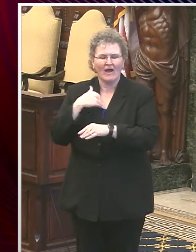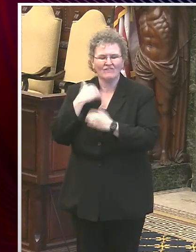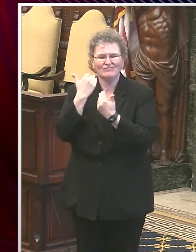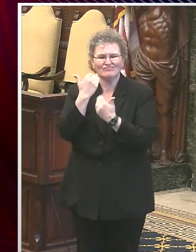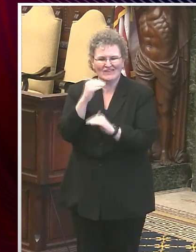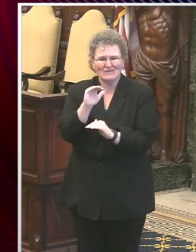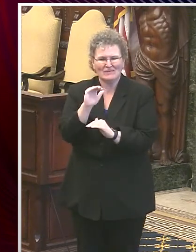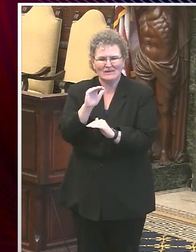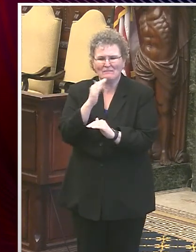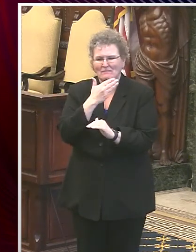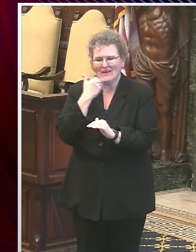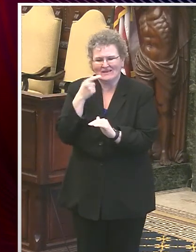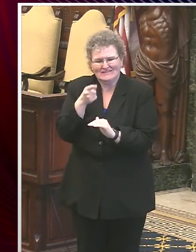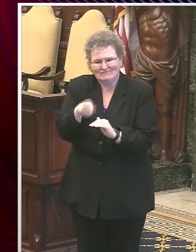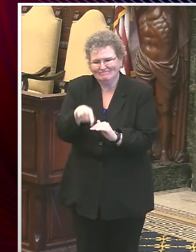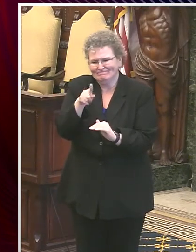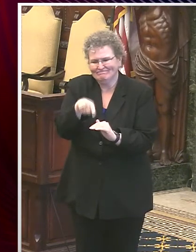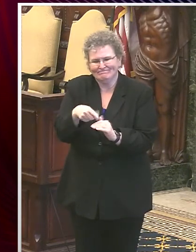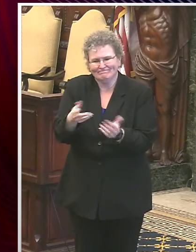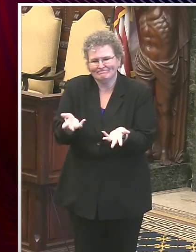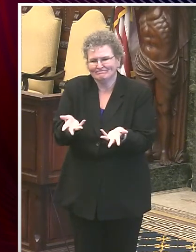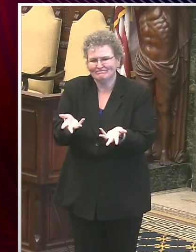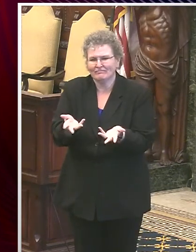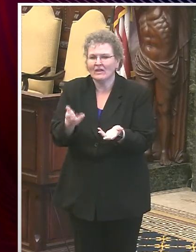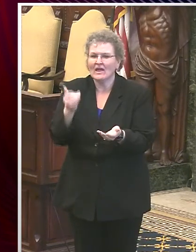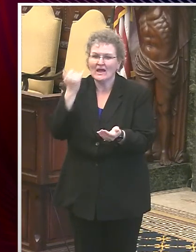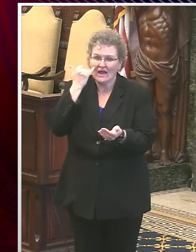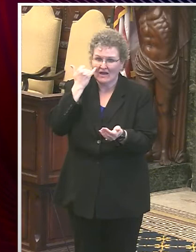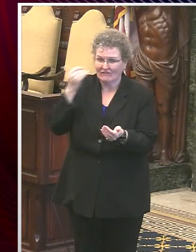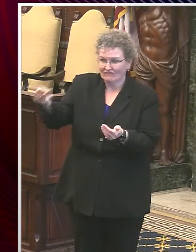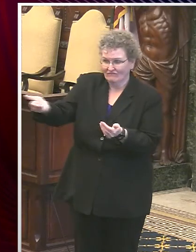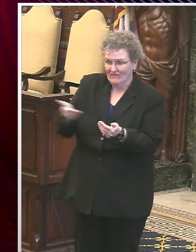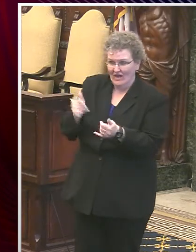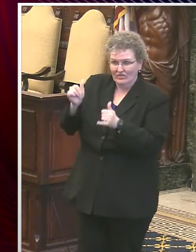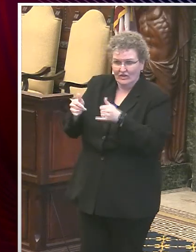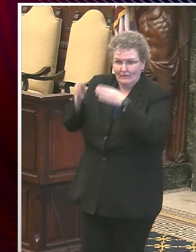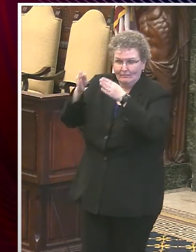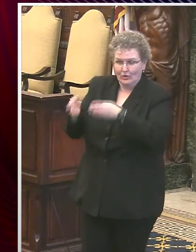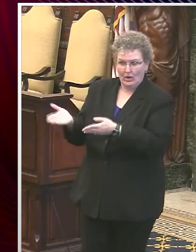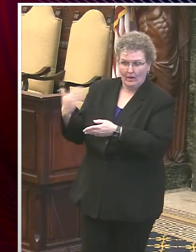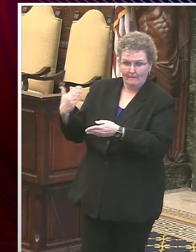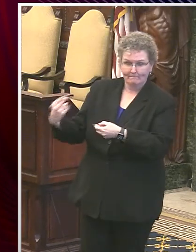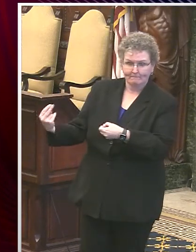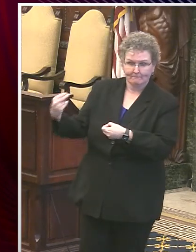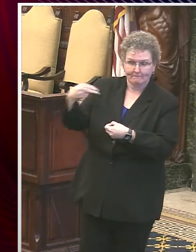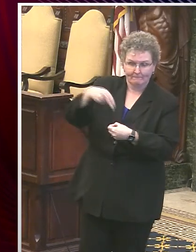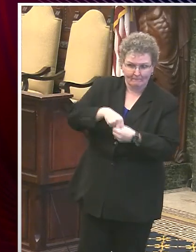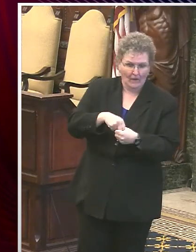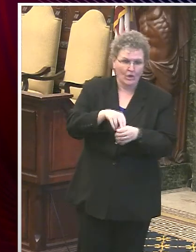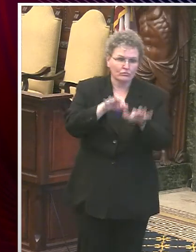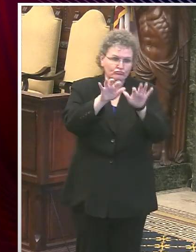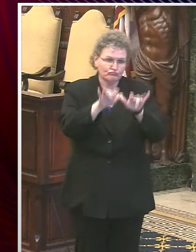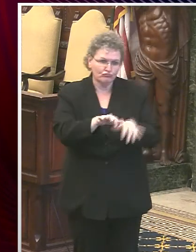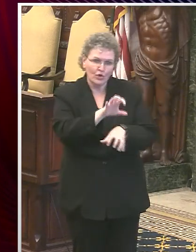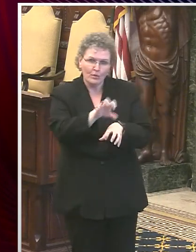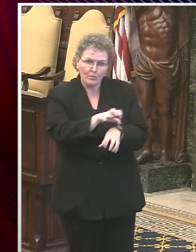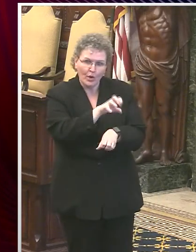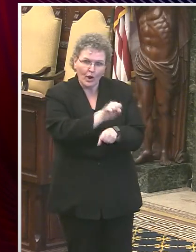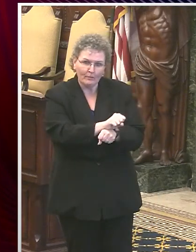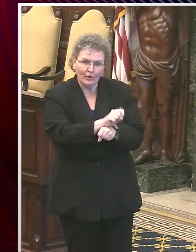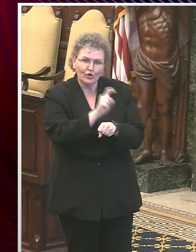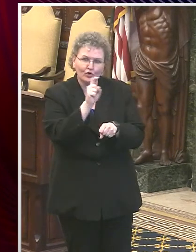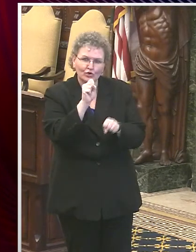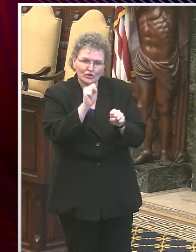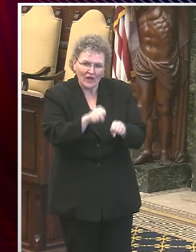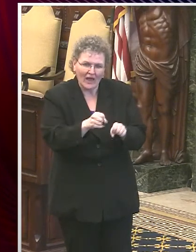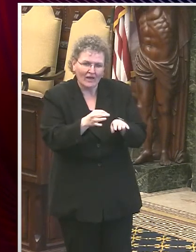early on that this was a problem, that if you invite an individual person to schedule an appointment, that a person could